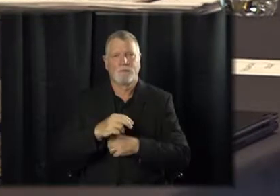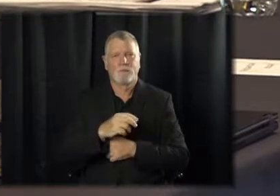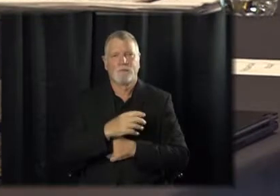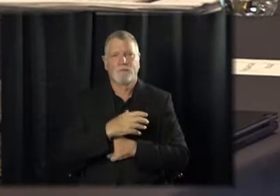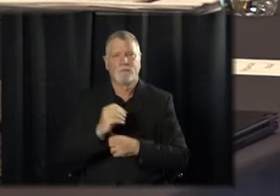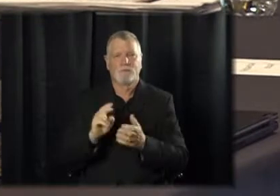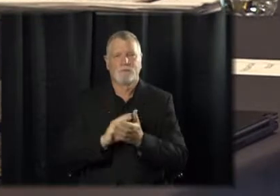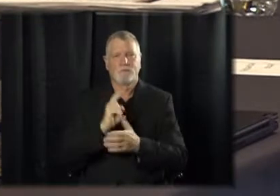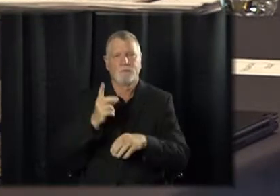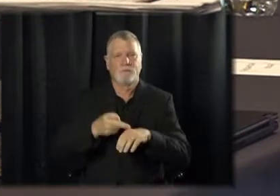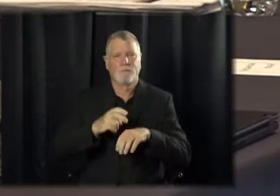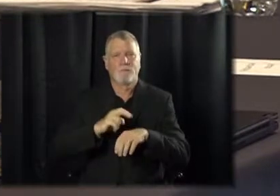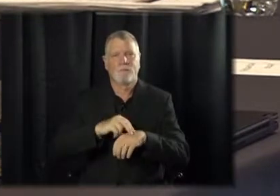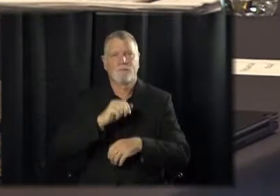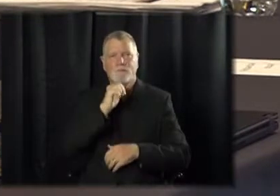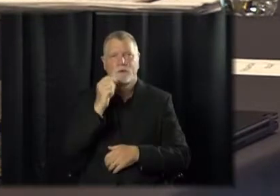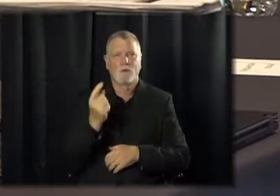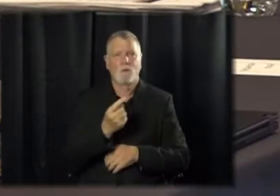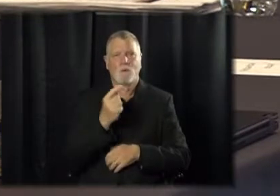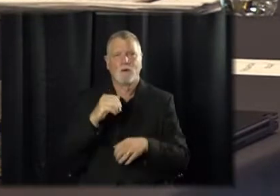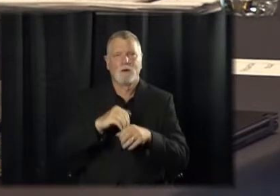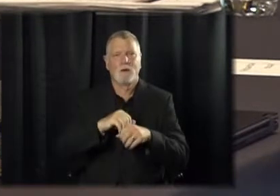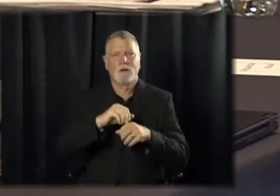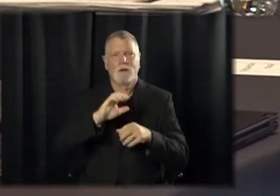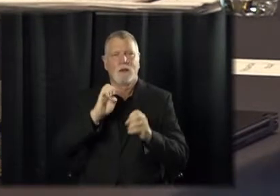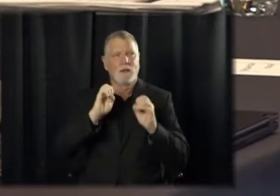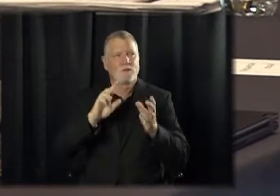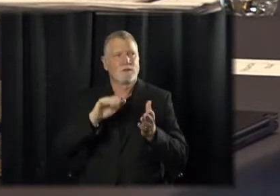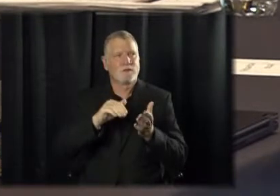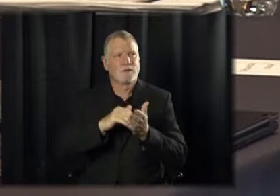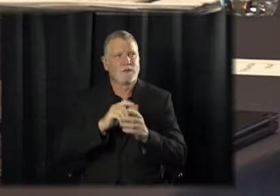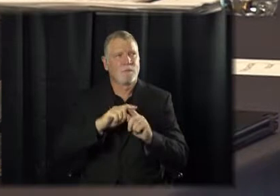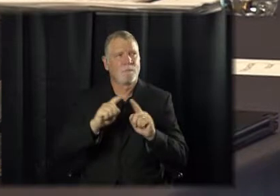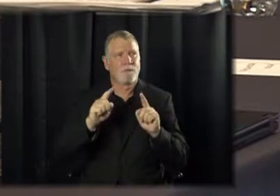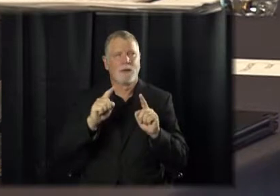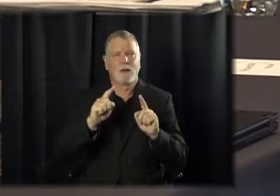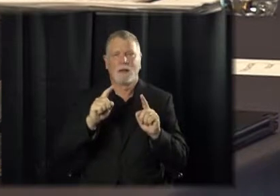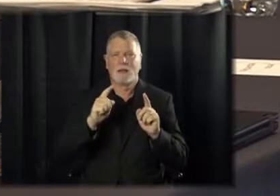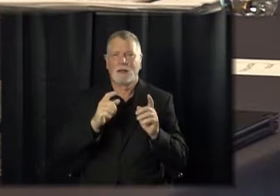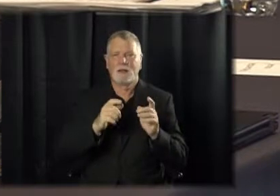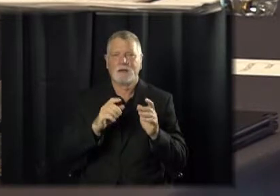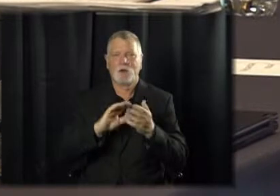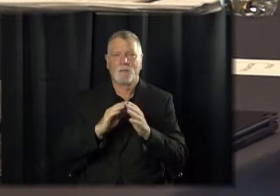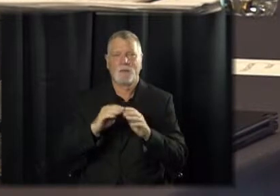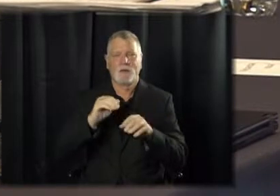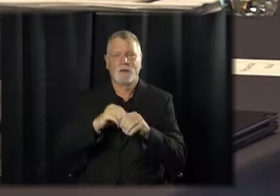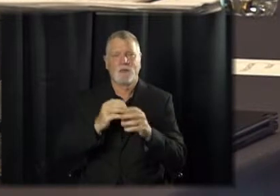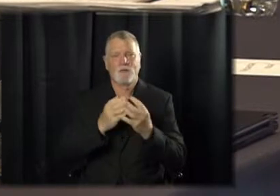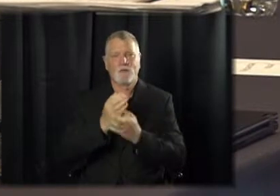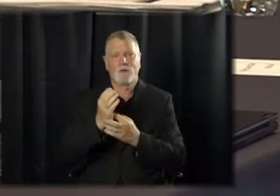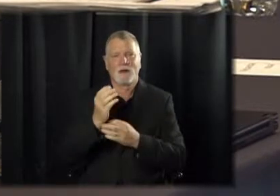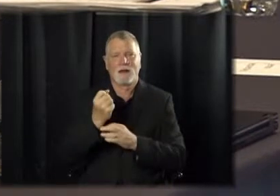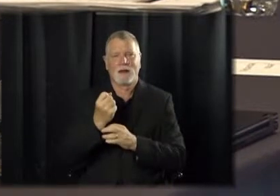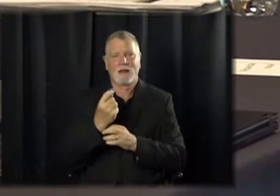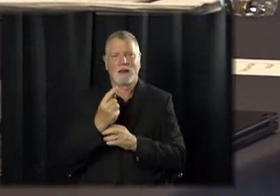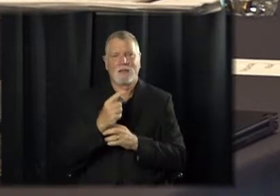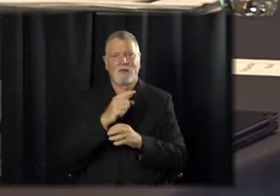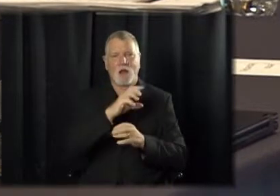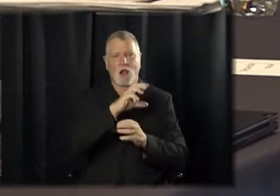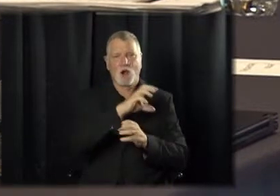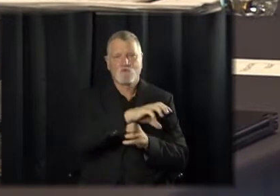The University of Puerto Rico is not only an educational center, but a key institution that builds communities up throughout its 11